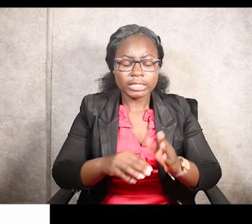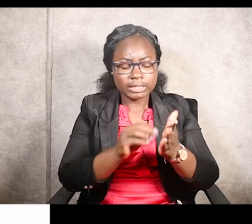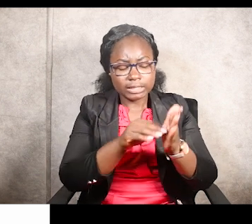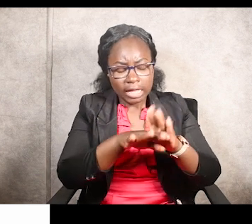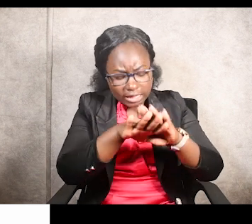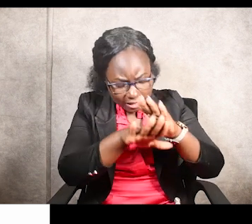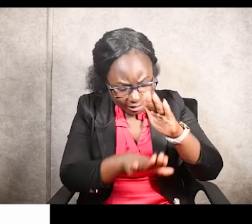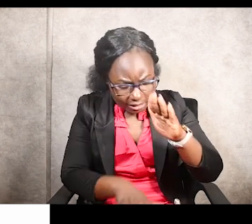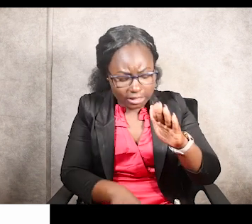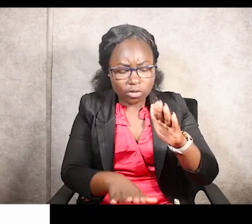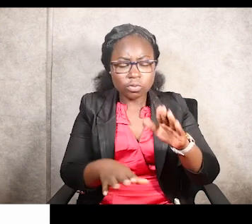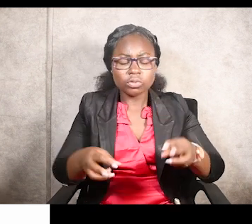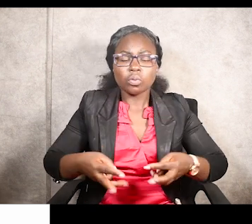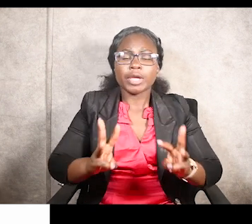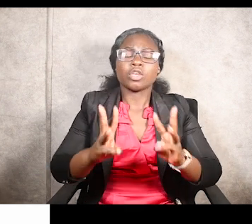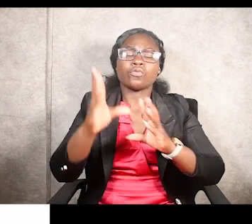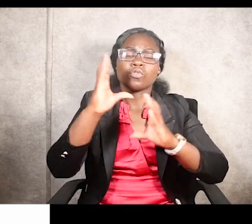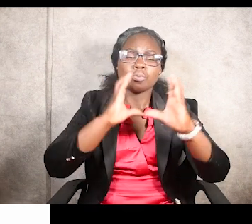of communication.